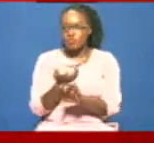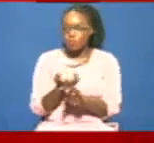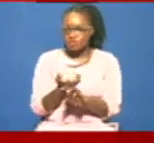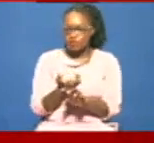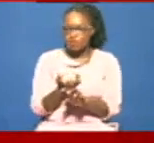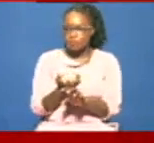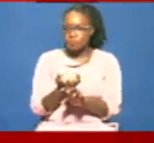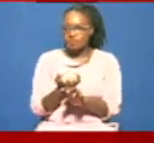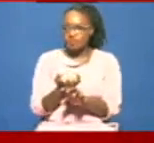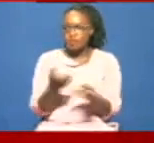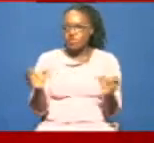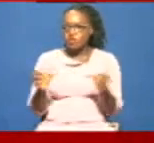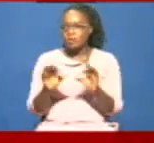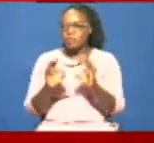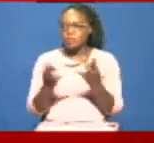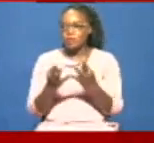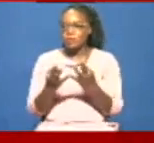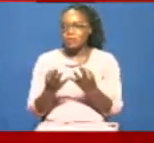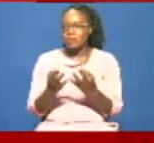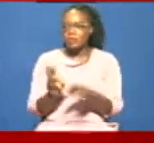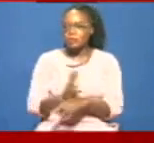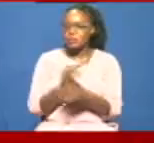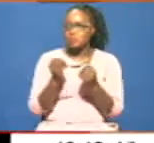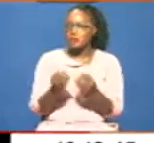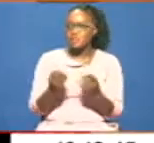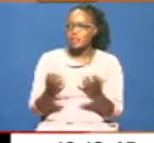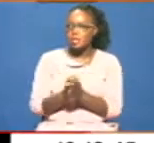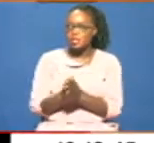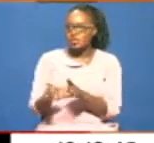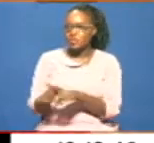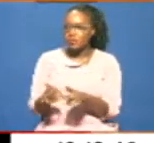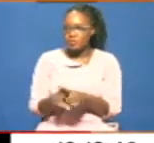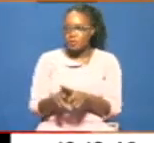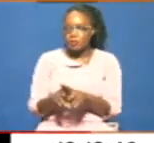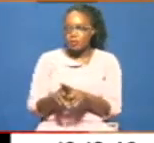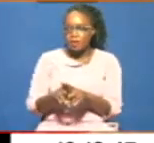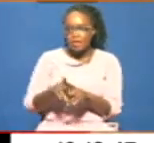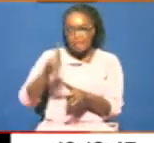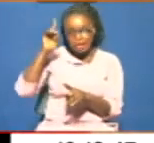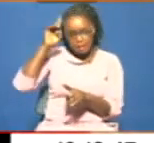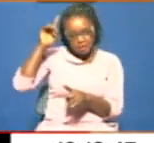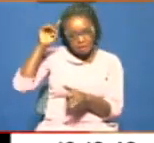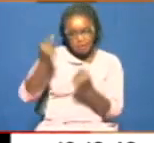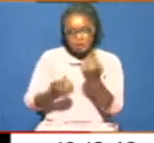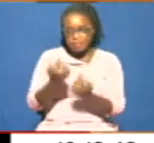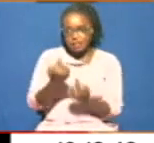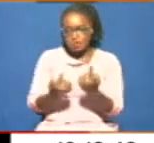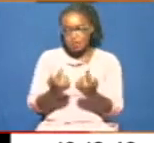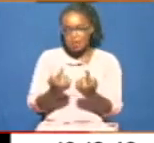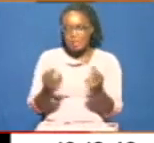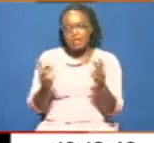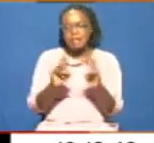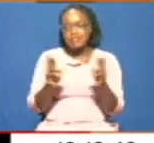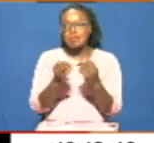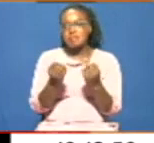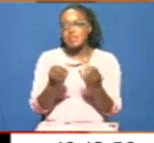and families are using. Then there is the various charcoal stoves that are in the market.